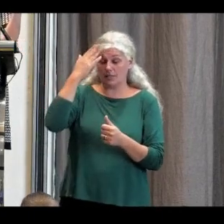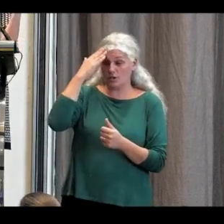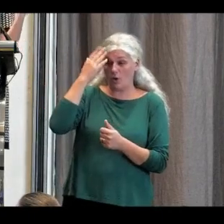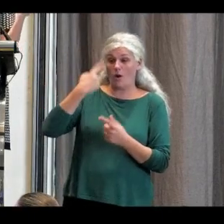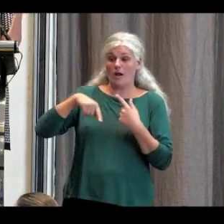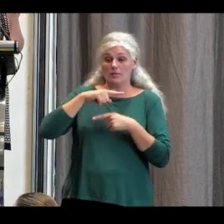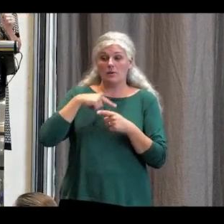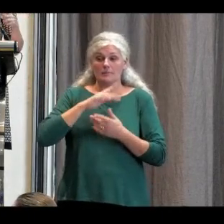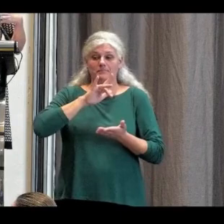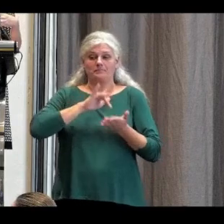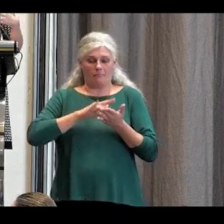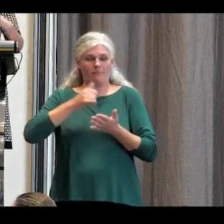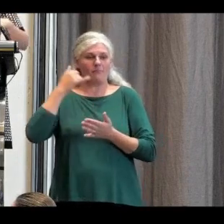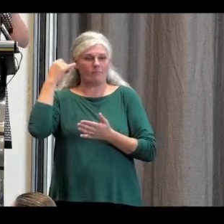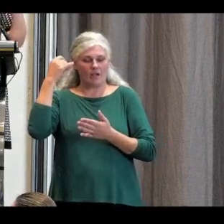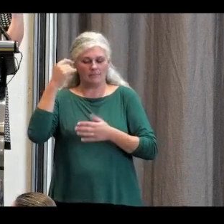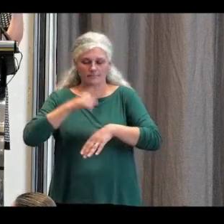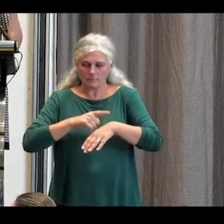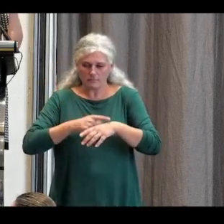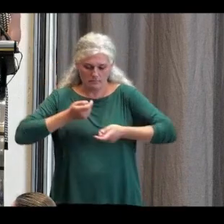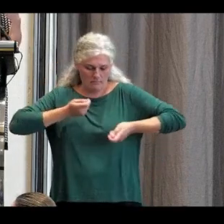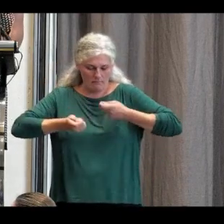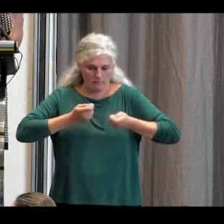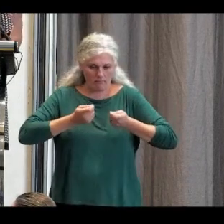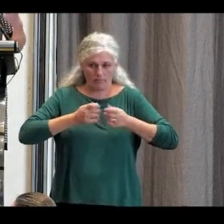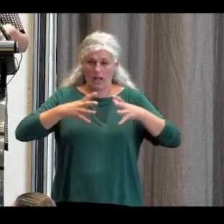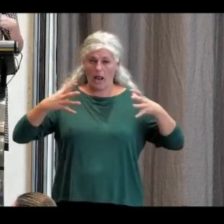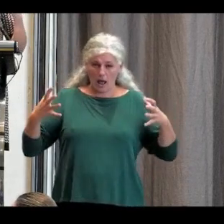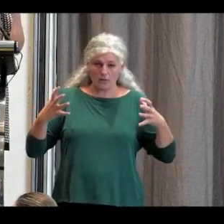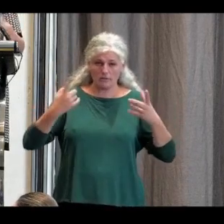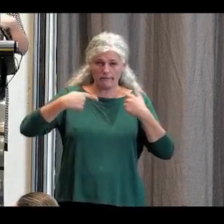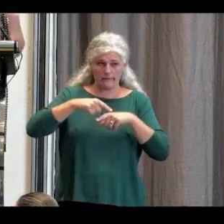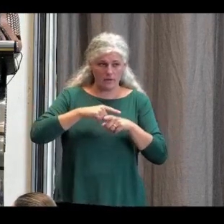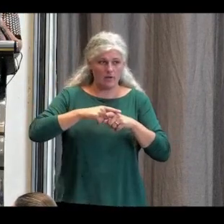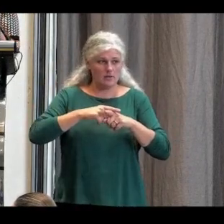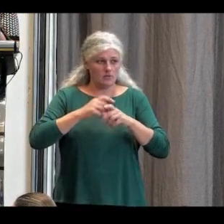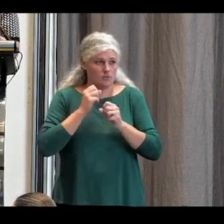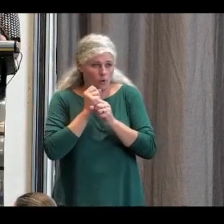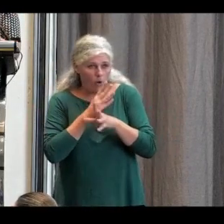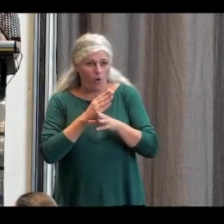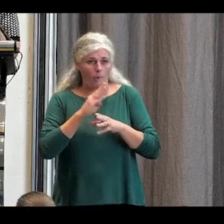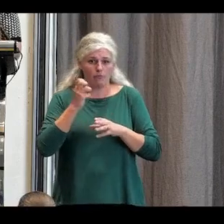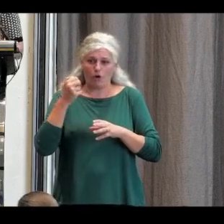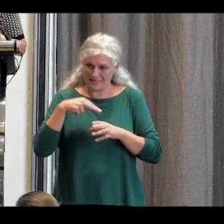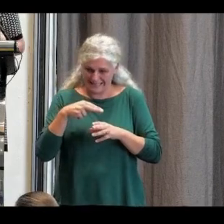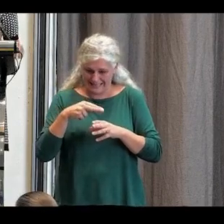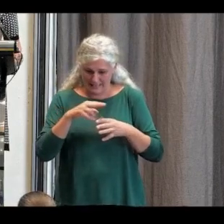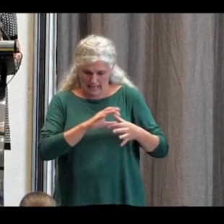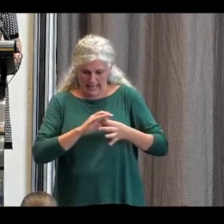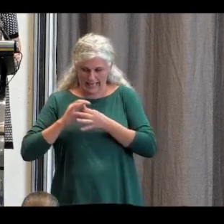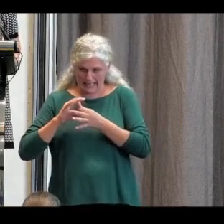our central clock is able to coordinate a large portion of all these protein coding